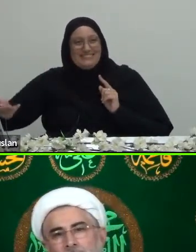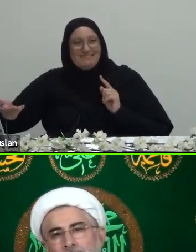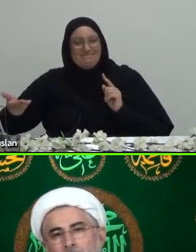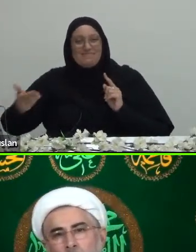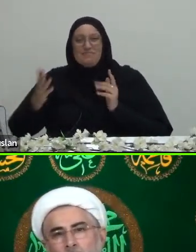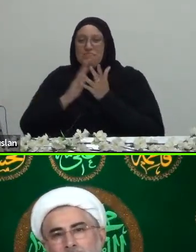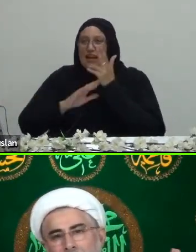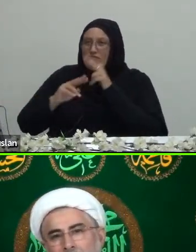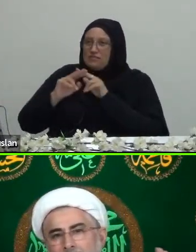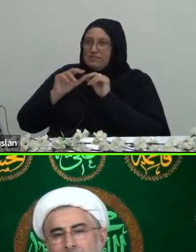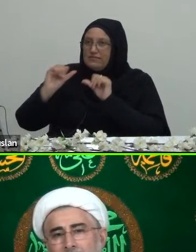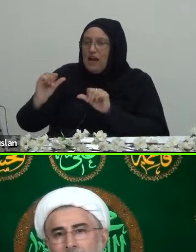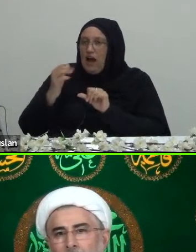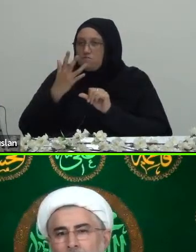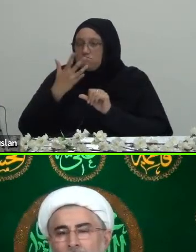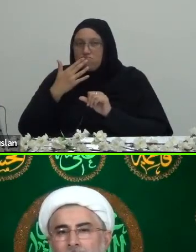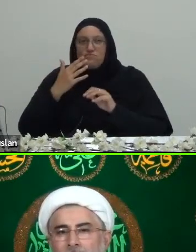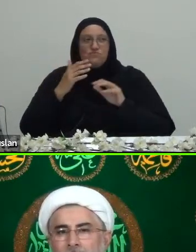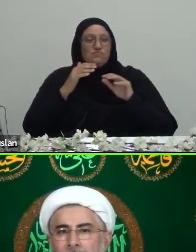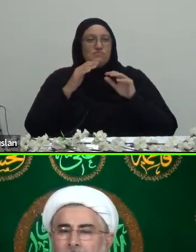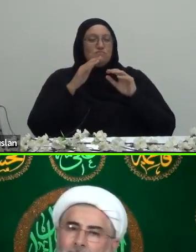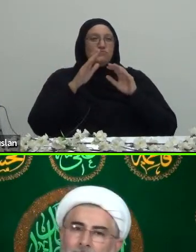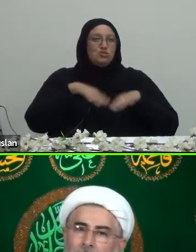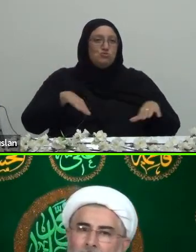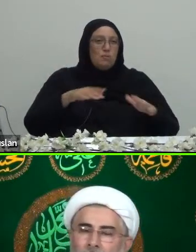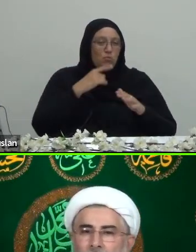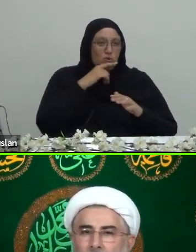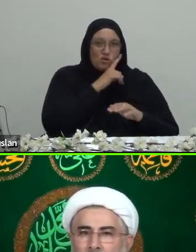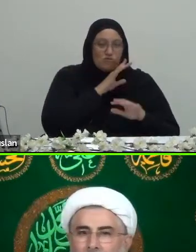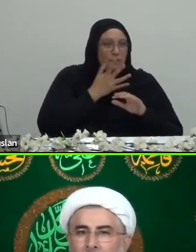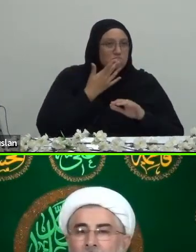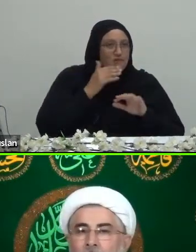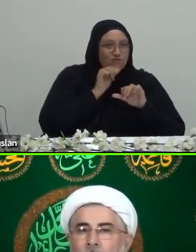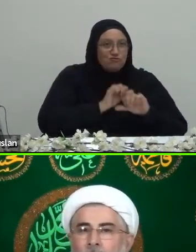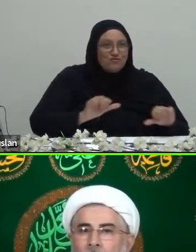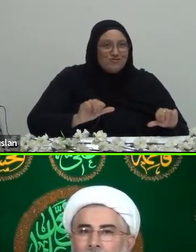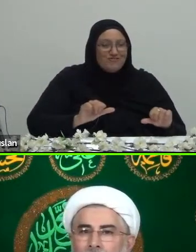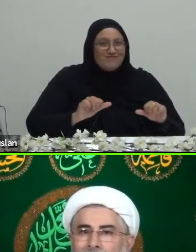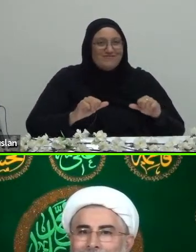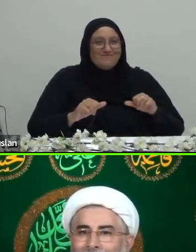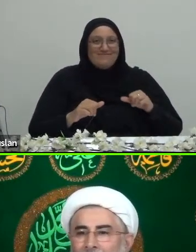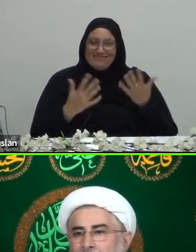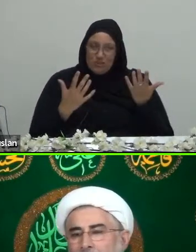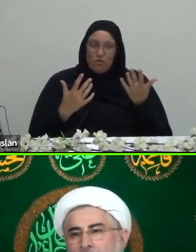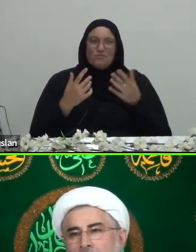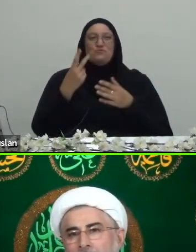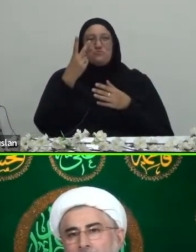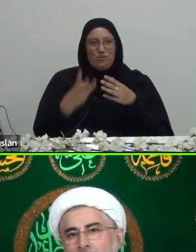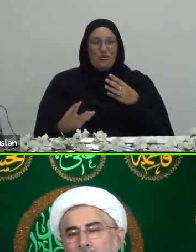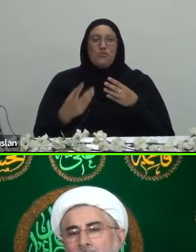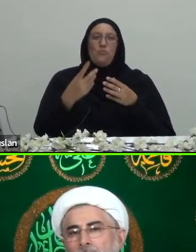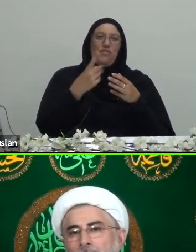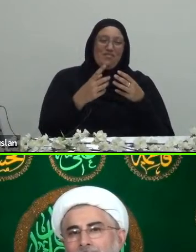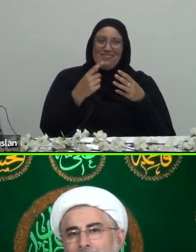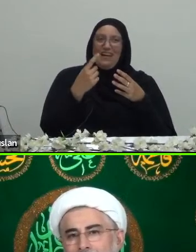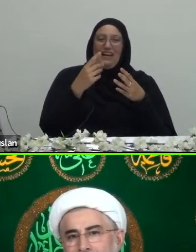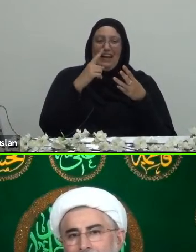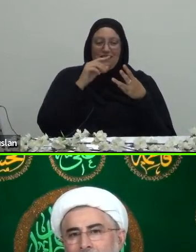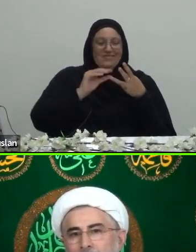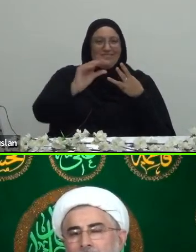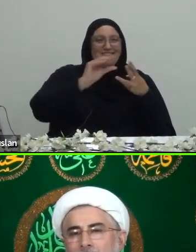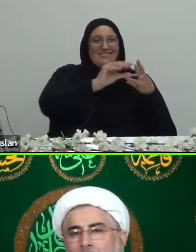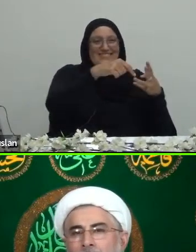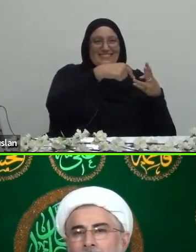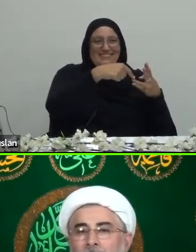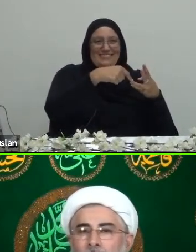share. Children, boys and girls, they have their own set and things like that. So in the absence of the first step and the